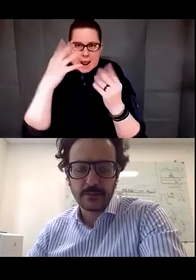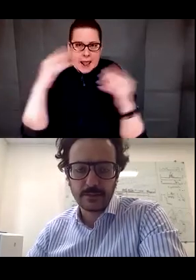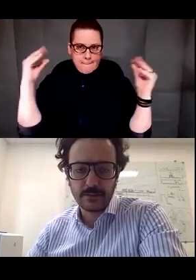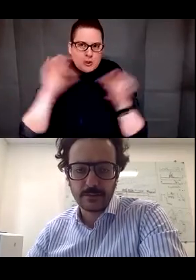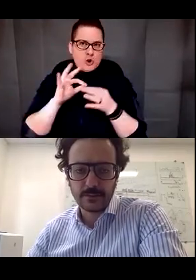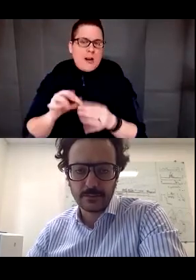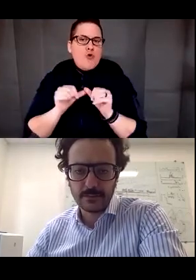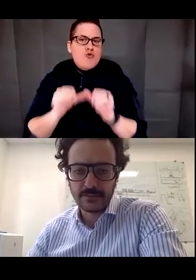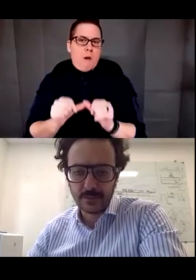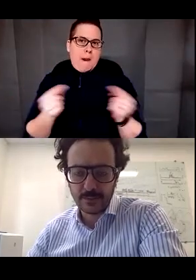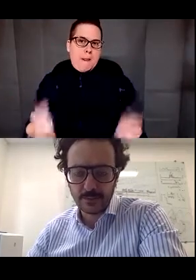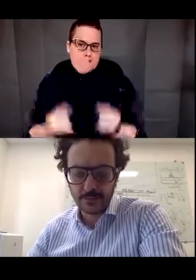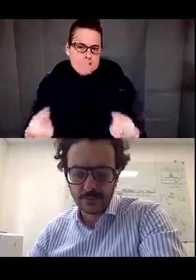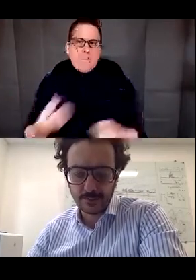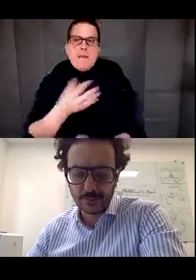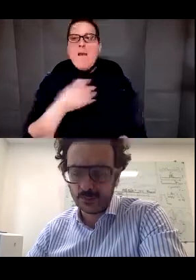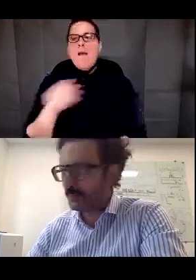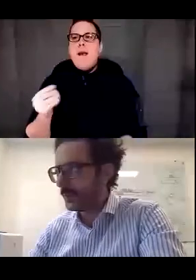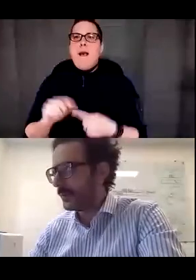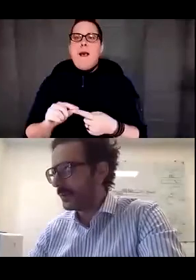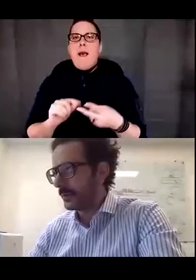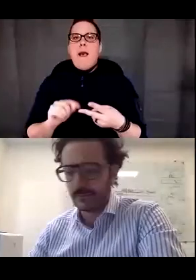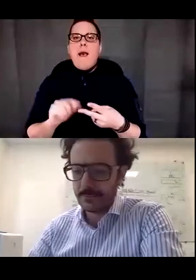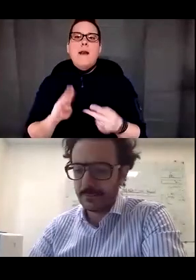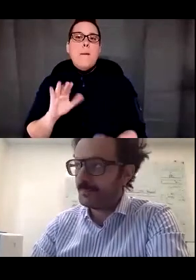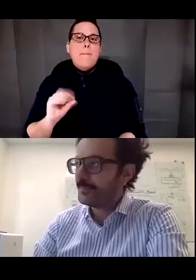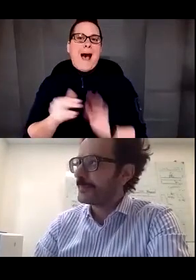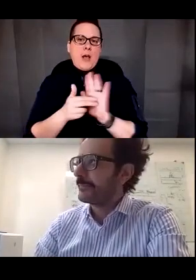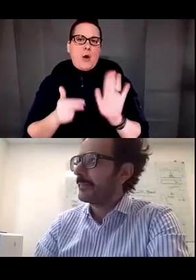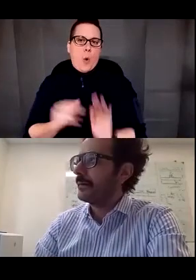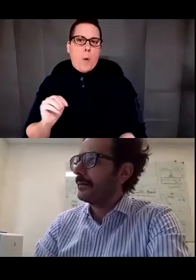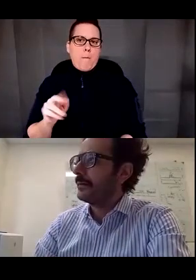pain and the development of biomarkers.